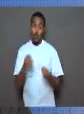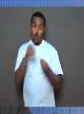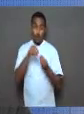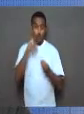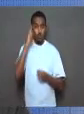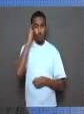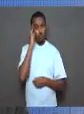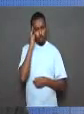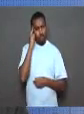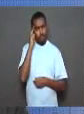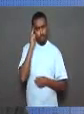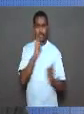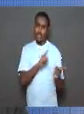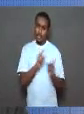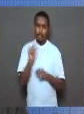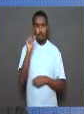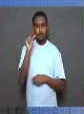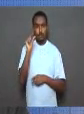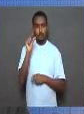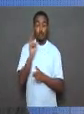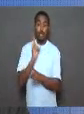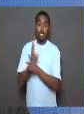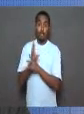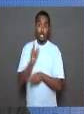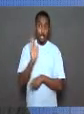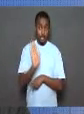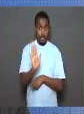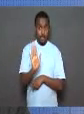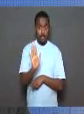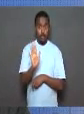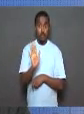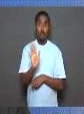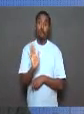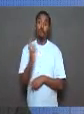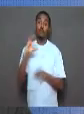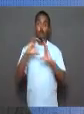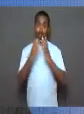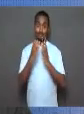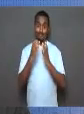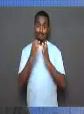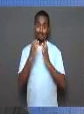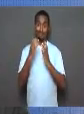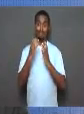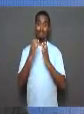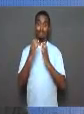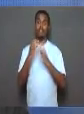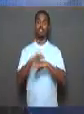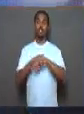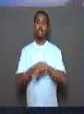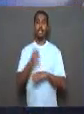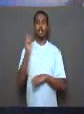You also thought about some of your expectations for grade 11 English.